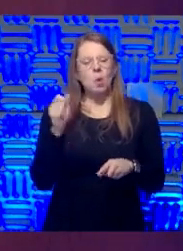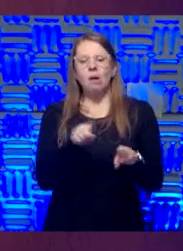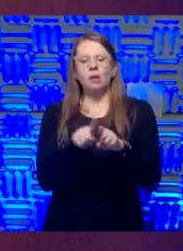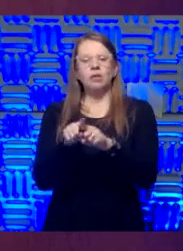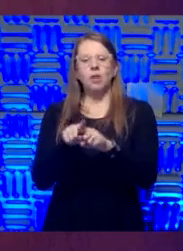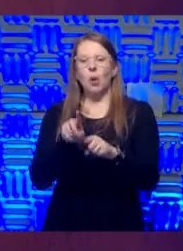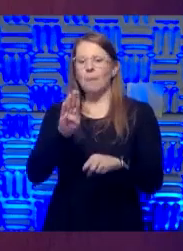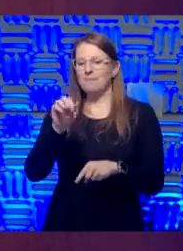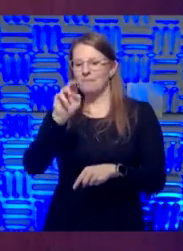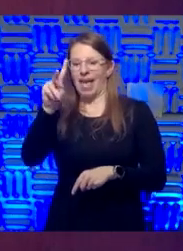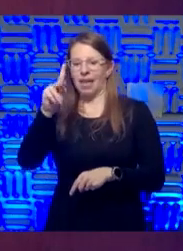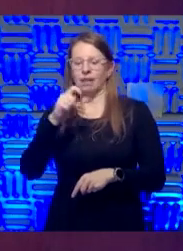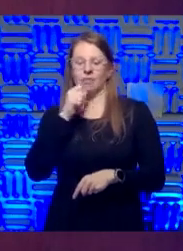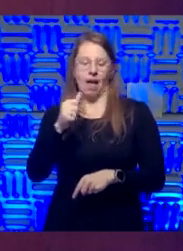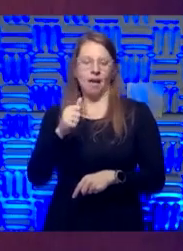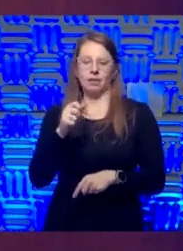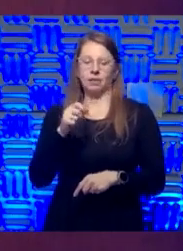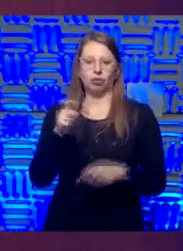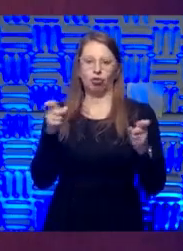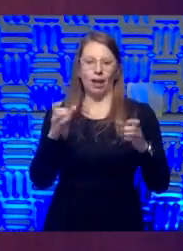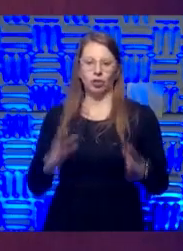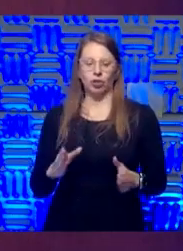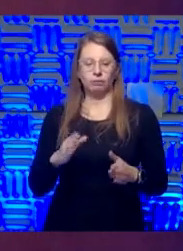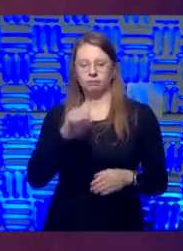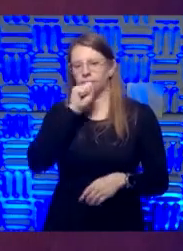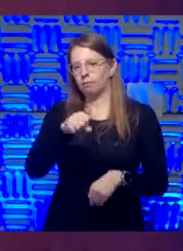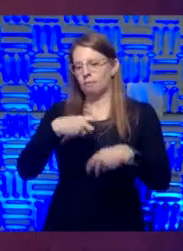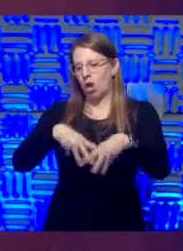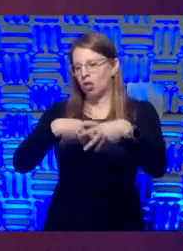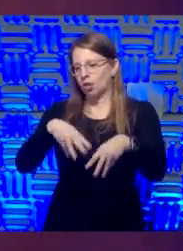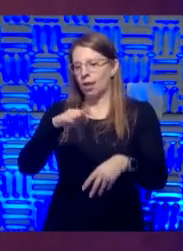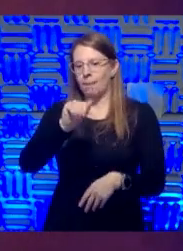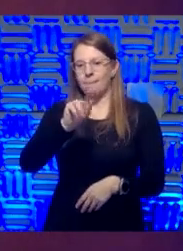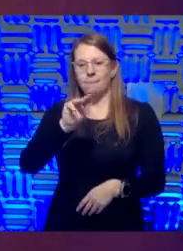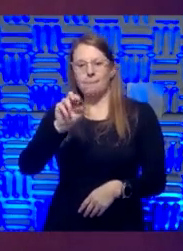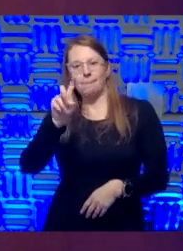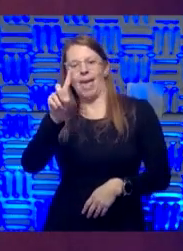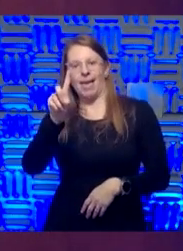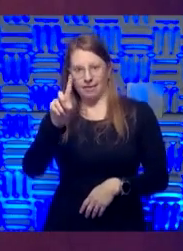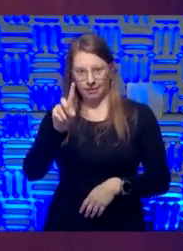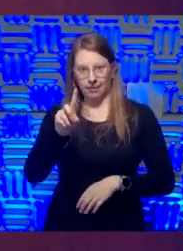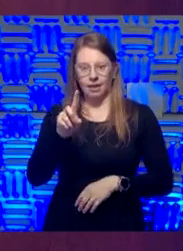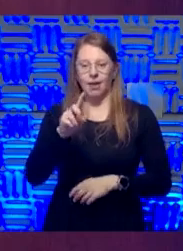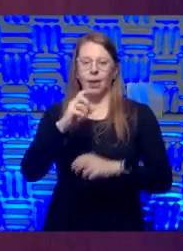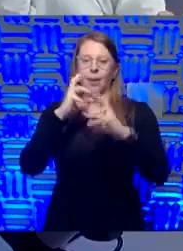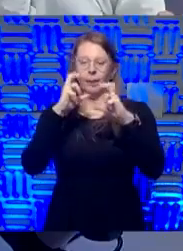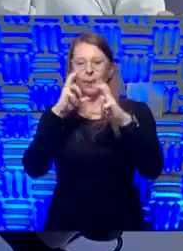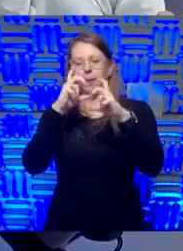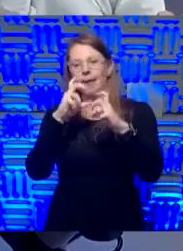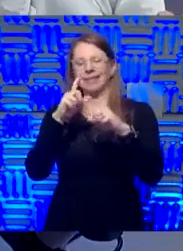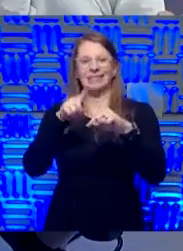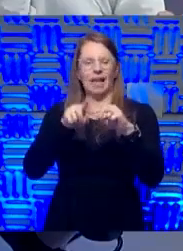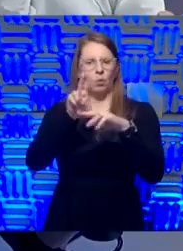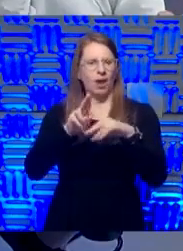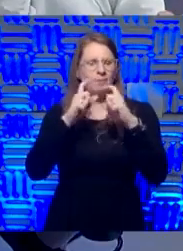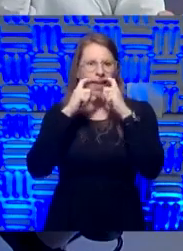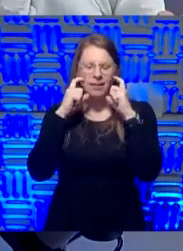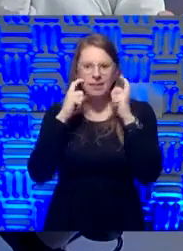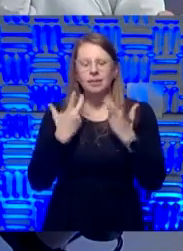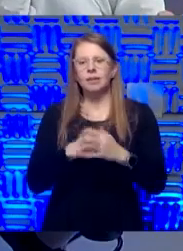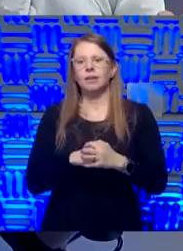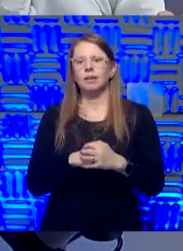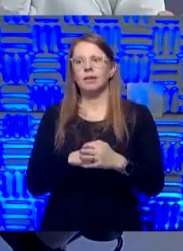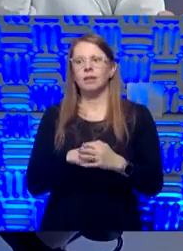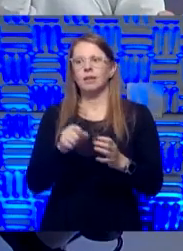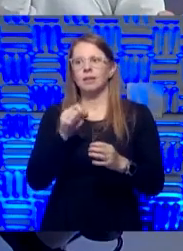not a band director. I love marching bands. They're going to have to figure out that. They're blowing their Well, it's horns. the They blowing can't the wear horns. a mask. But I think the